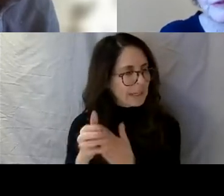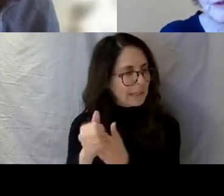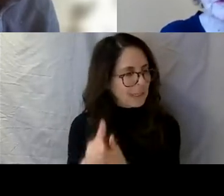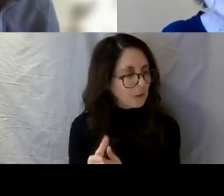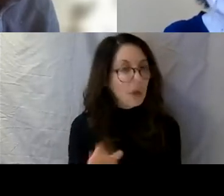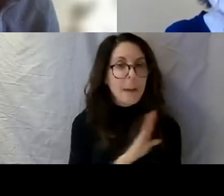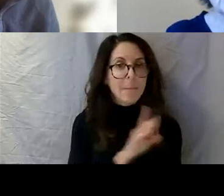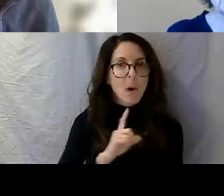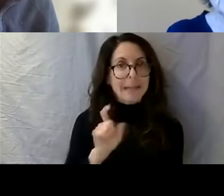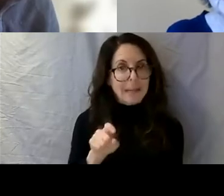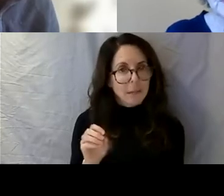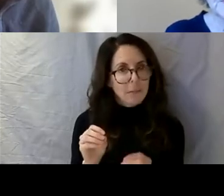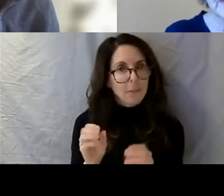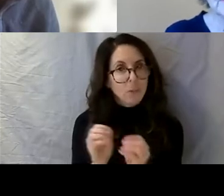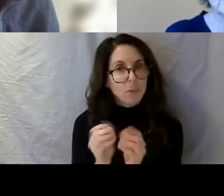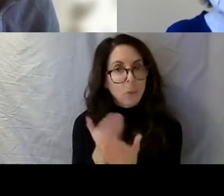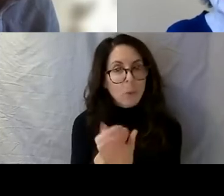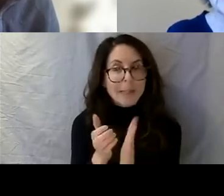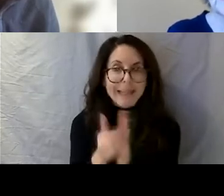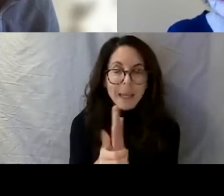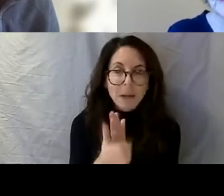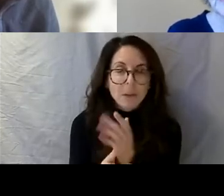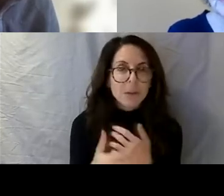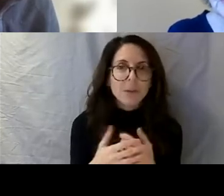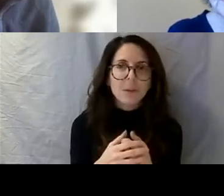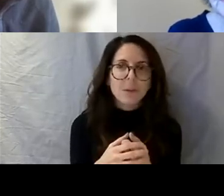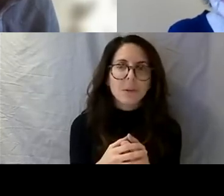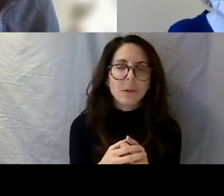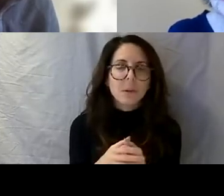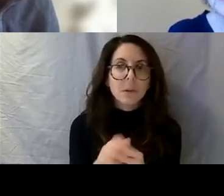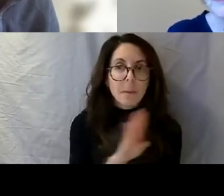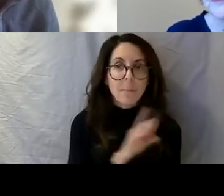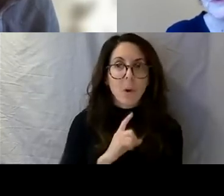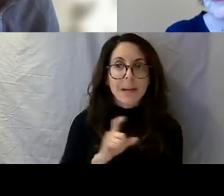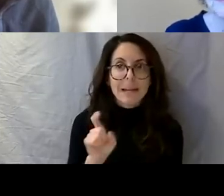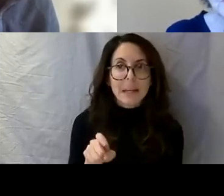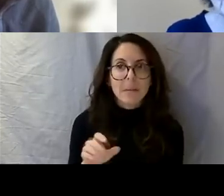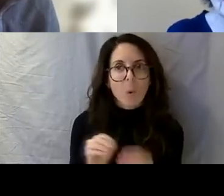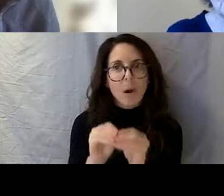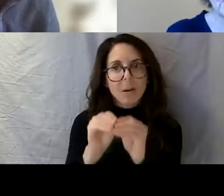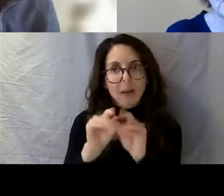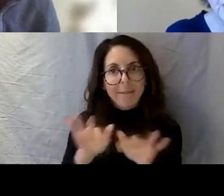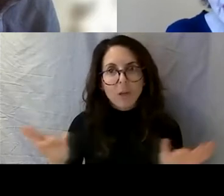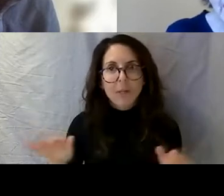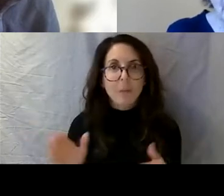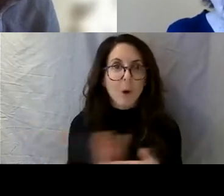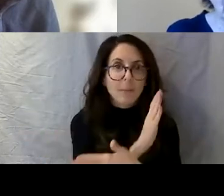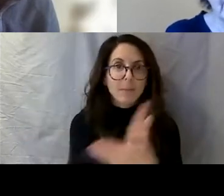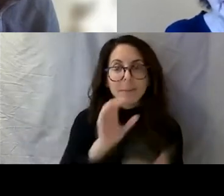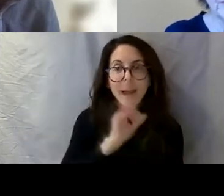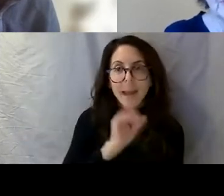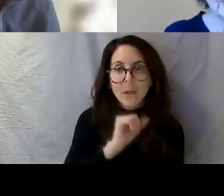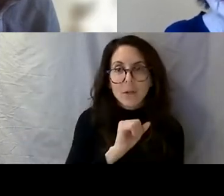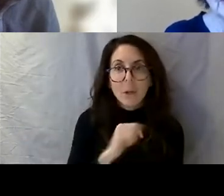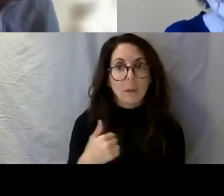new skills, boards needing new perspectives, boards needing to be more diverse in terms of age range.